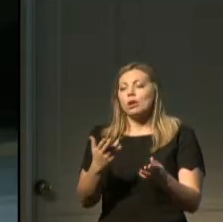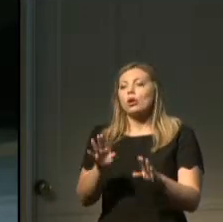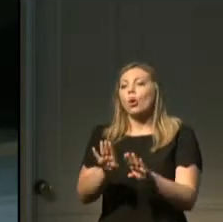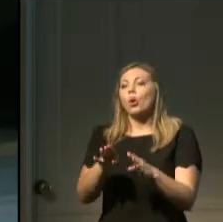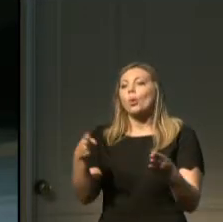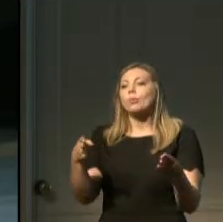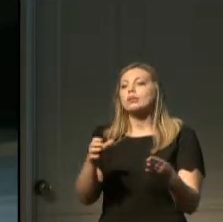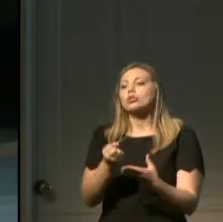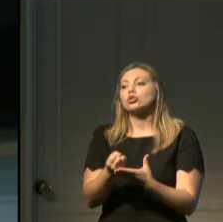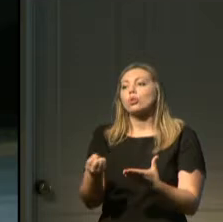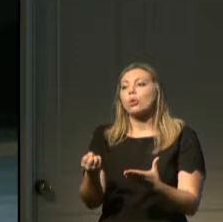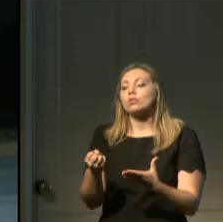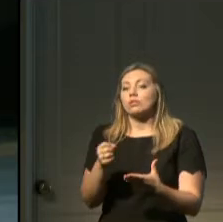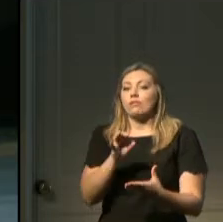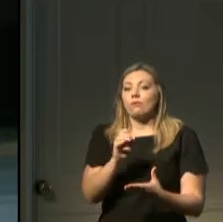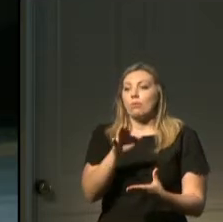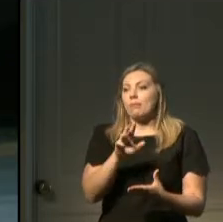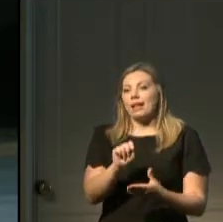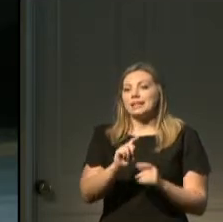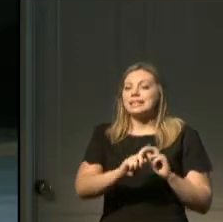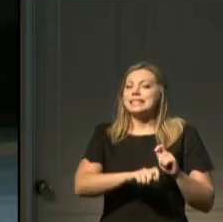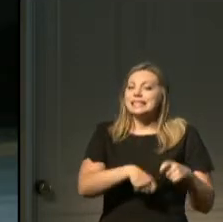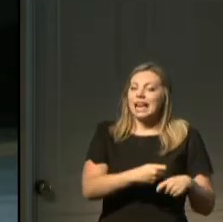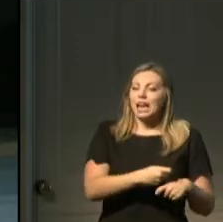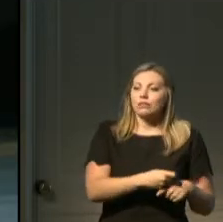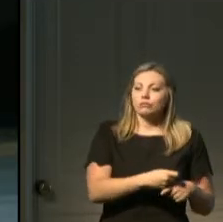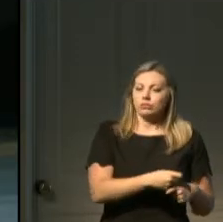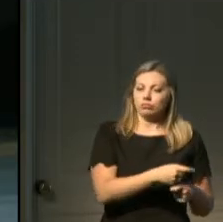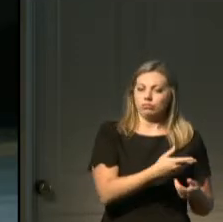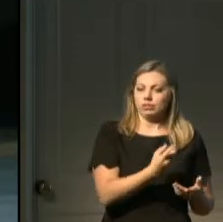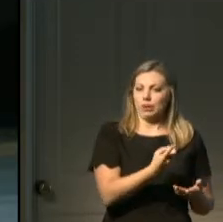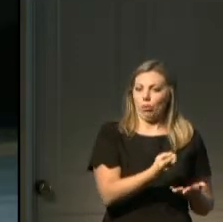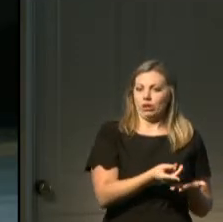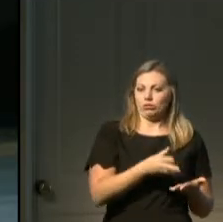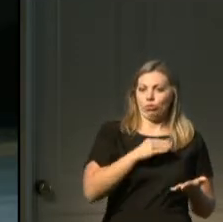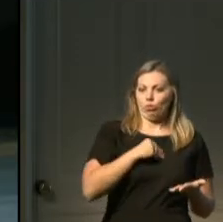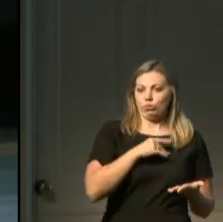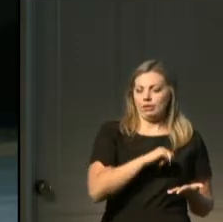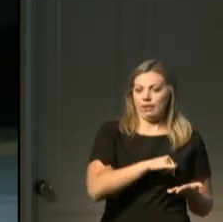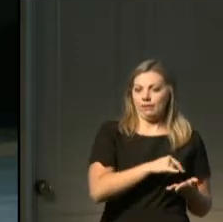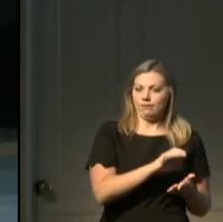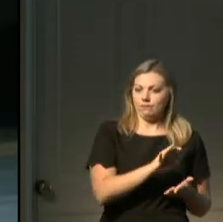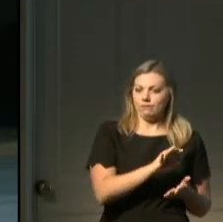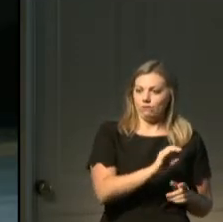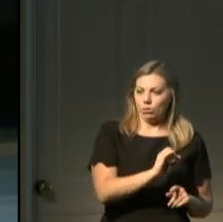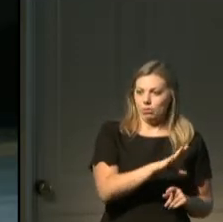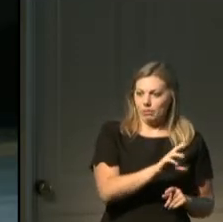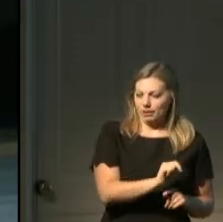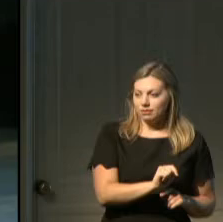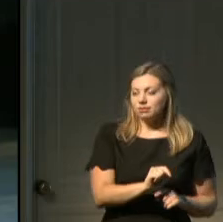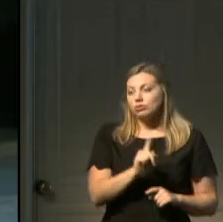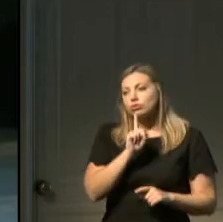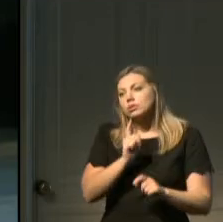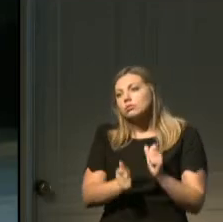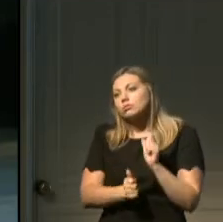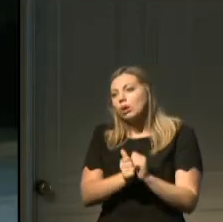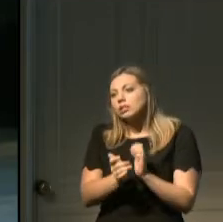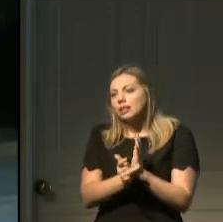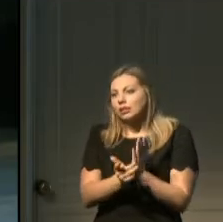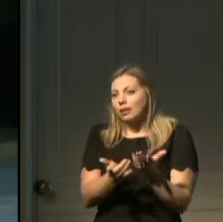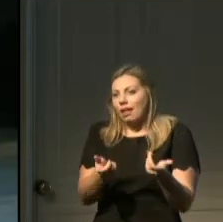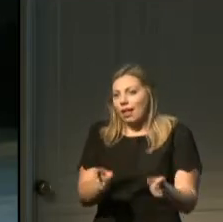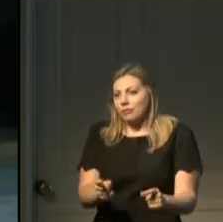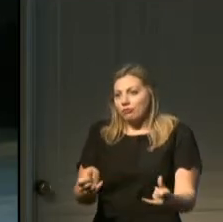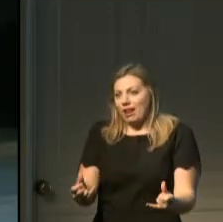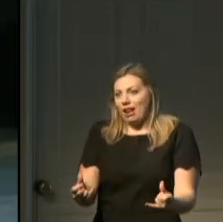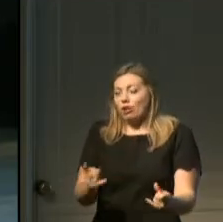formats rather than proprietary ones. Most of this technology that is developed at this point is highly